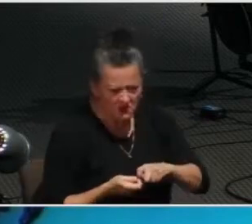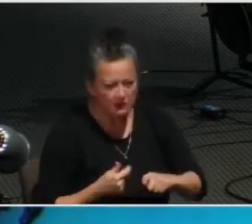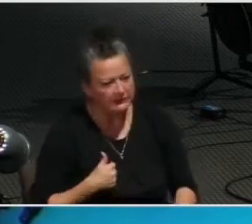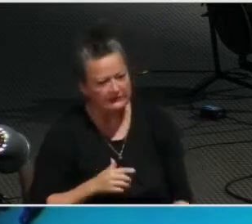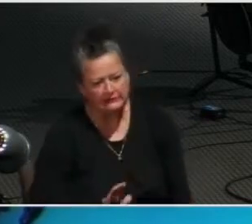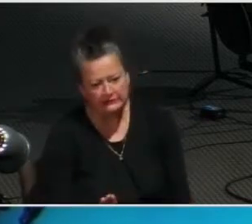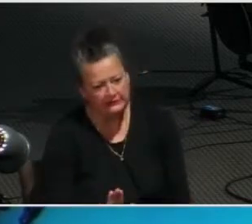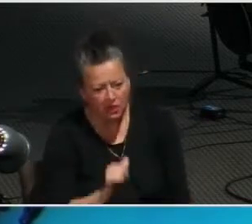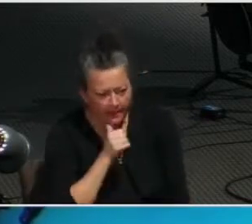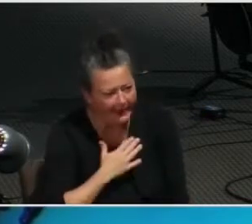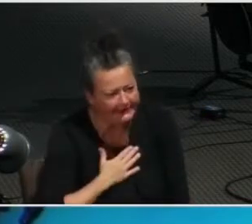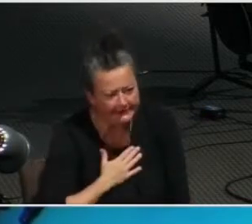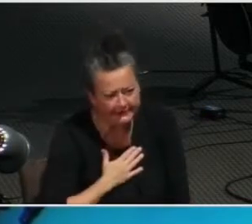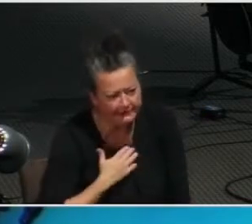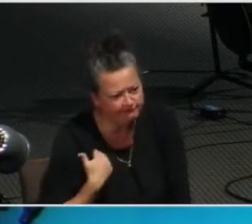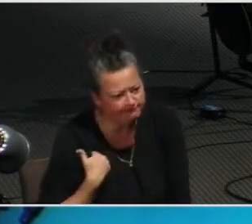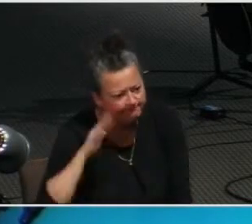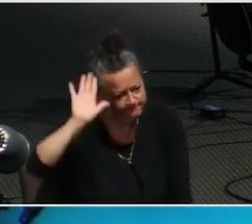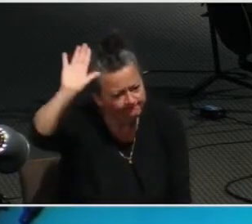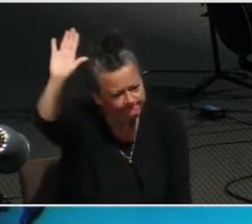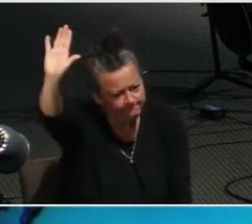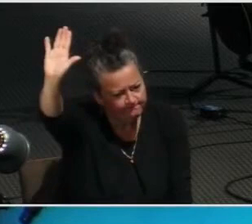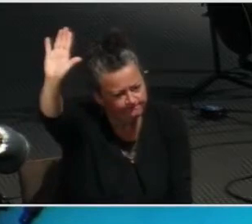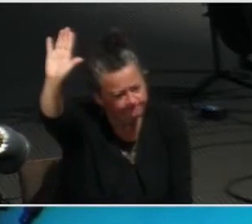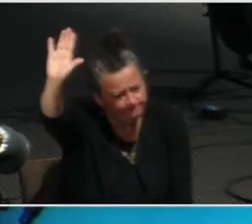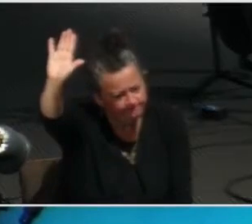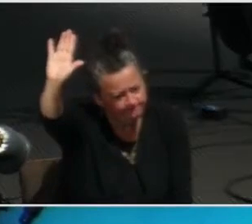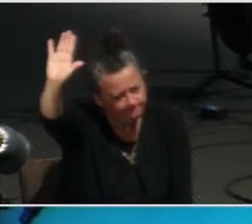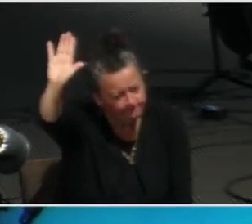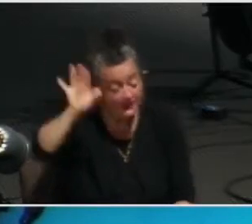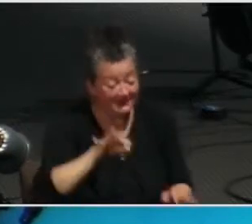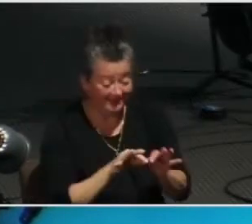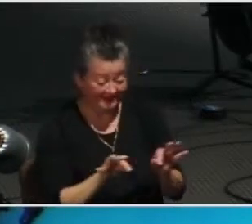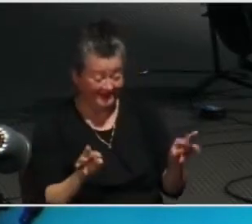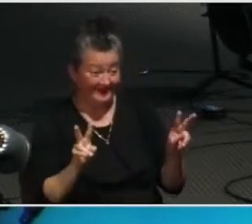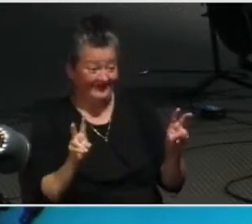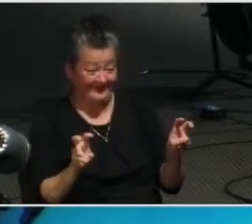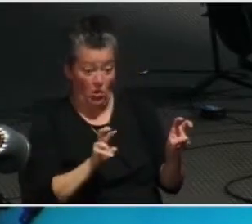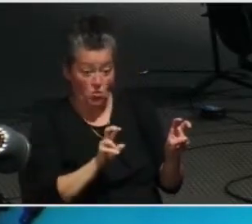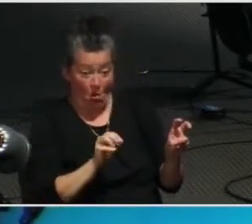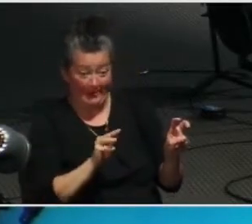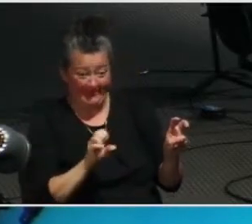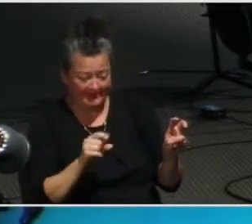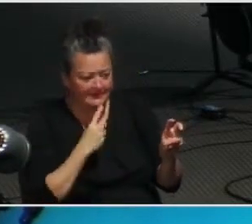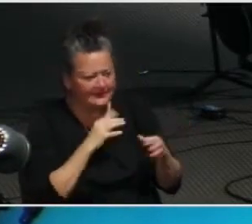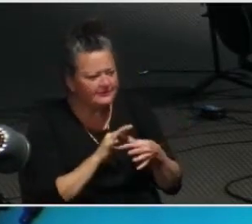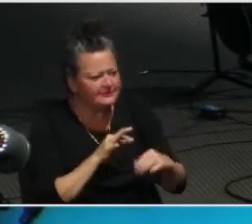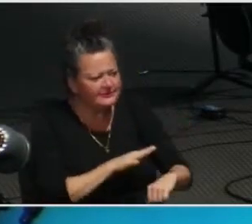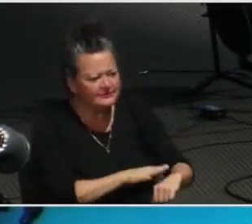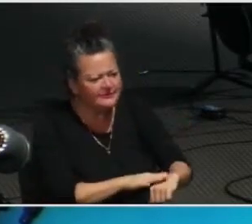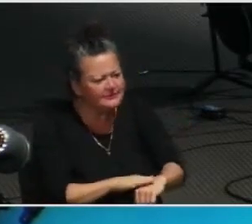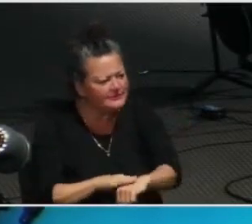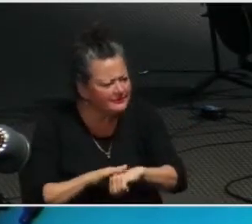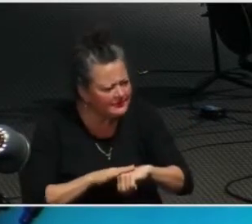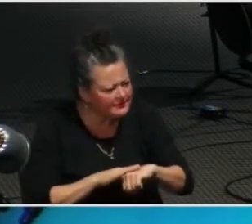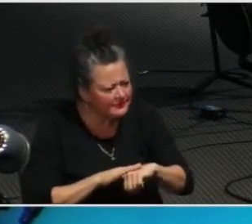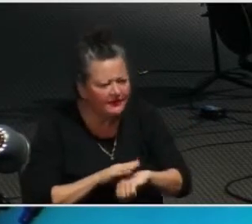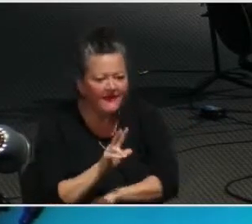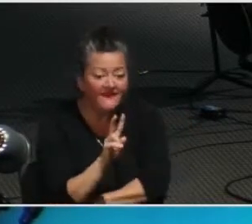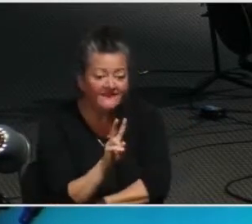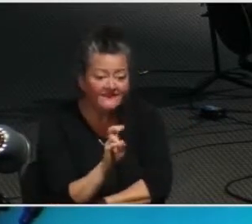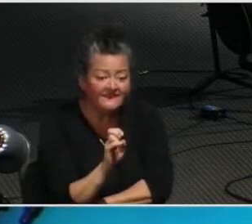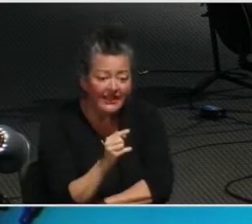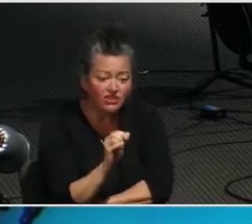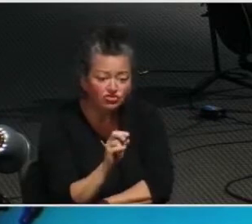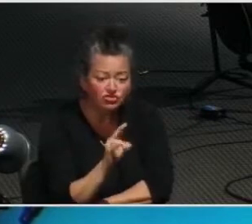Romans 12:19 says, behold, beloved, never avenge yourselves, but leave it to the wrath of God, for it is written, vengeance is